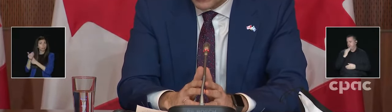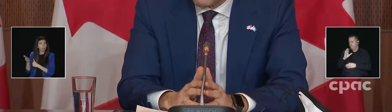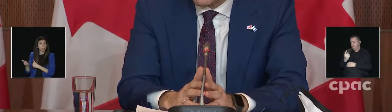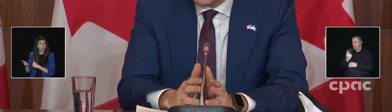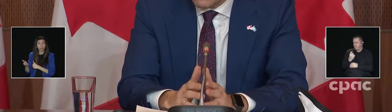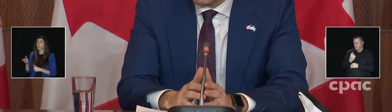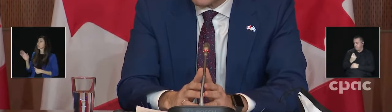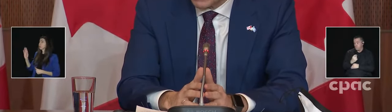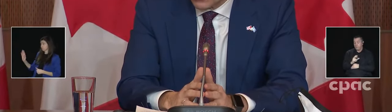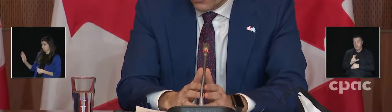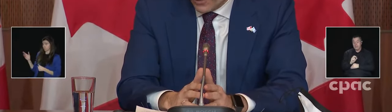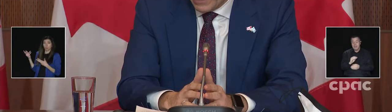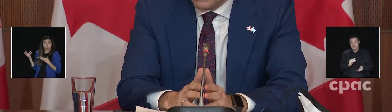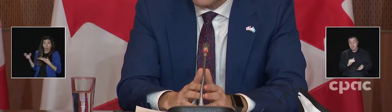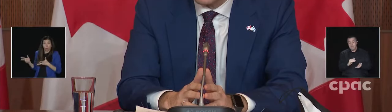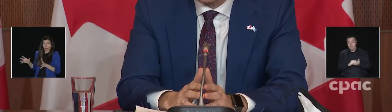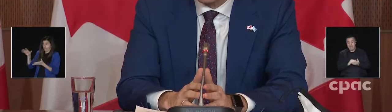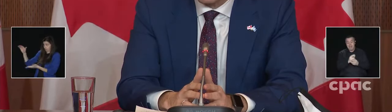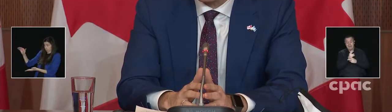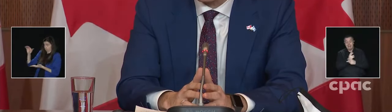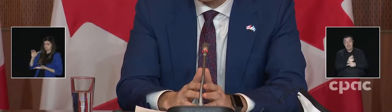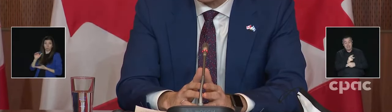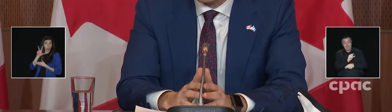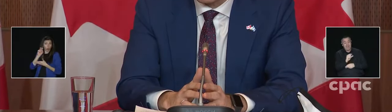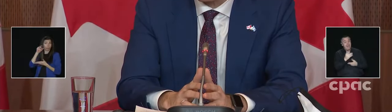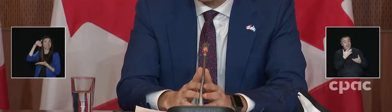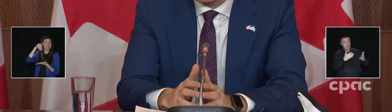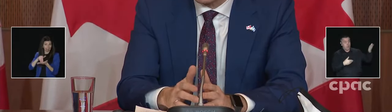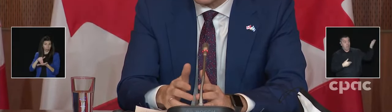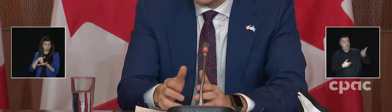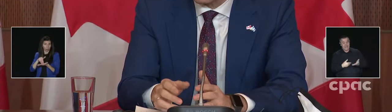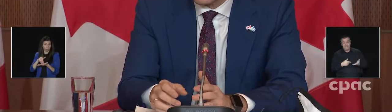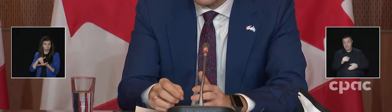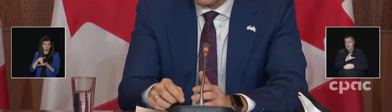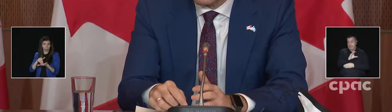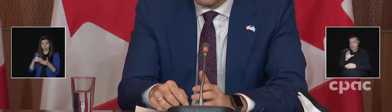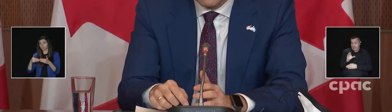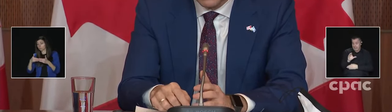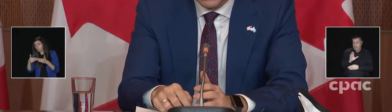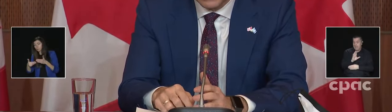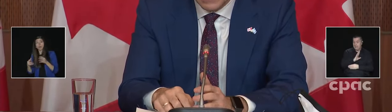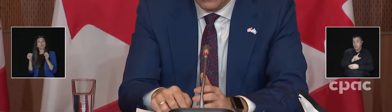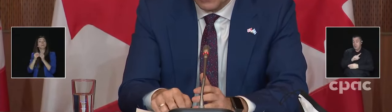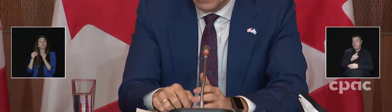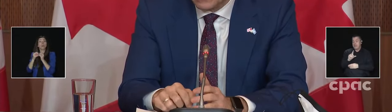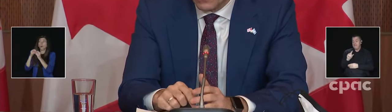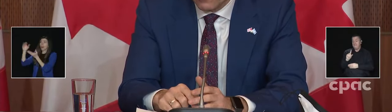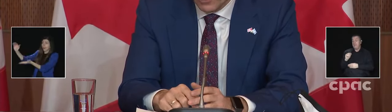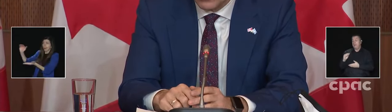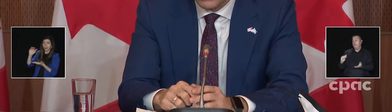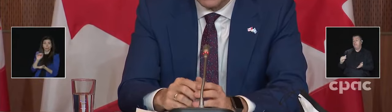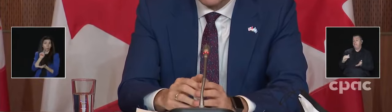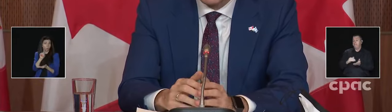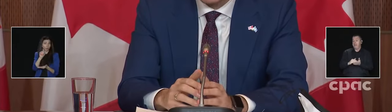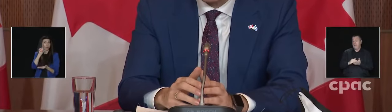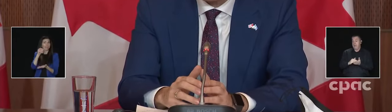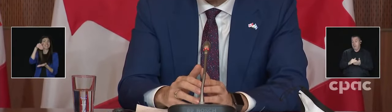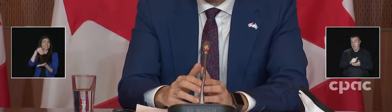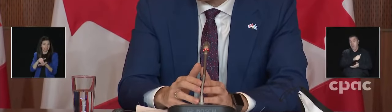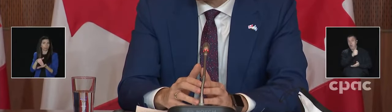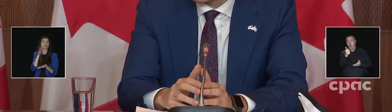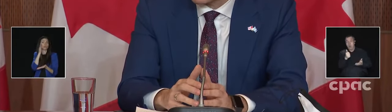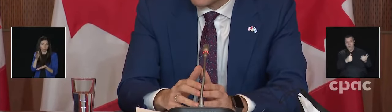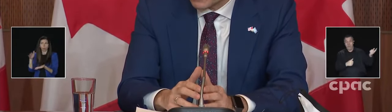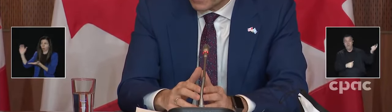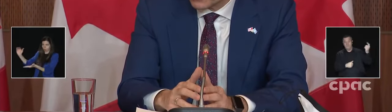30,000 treatments have already arrived. 120,000 will arrive between now and the end of March. Each